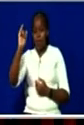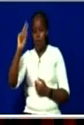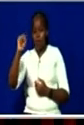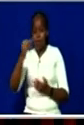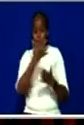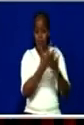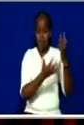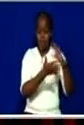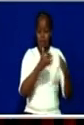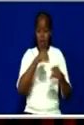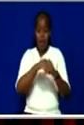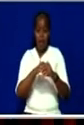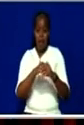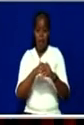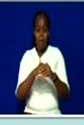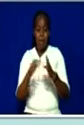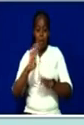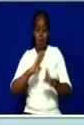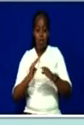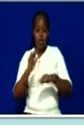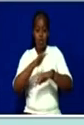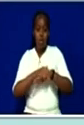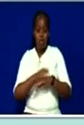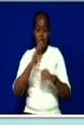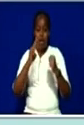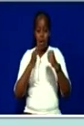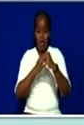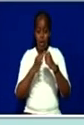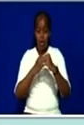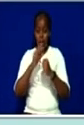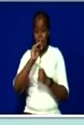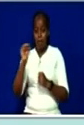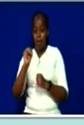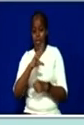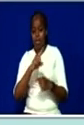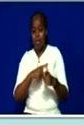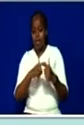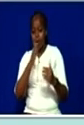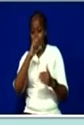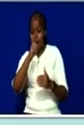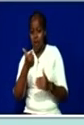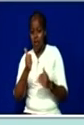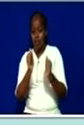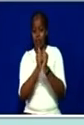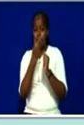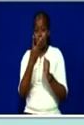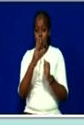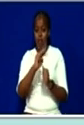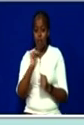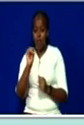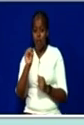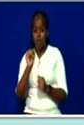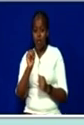about 8 marks, and then the other 12 marks are borrowed from the questions related